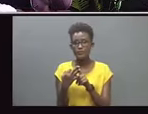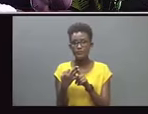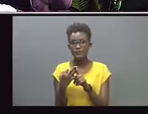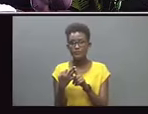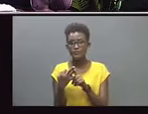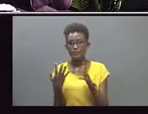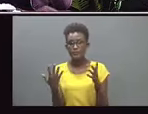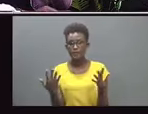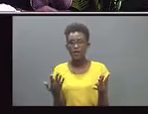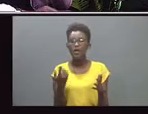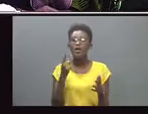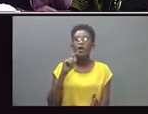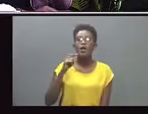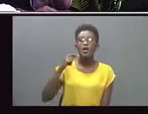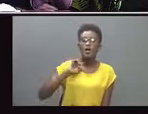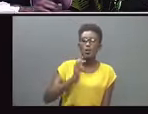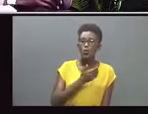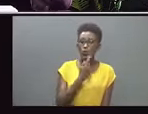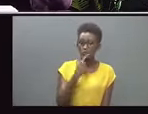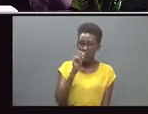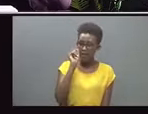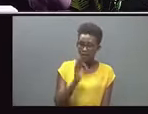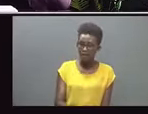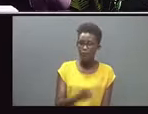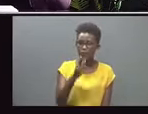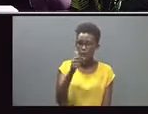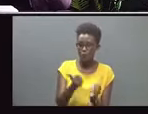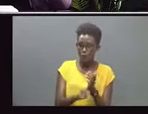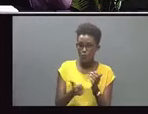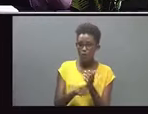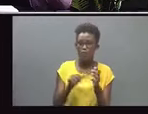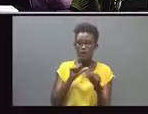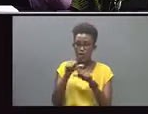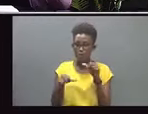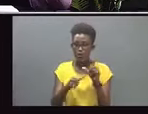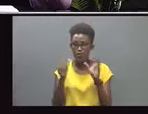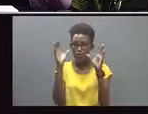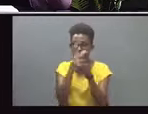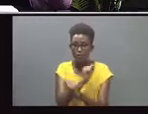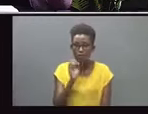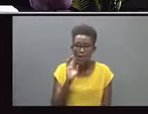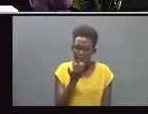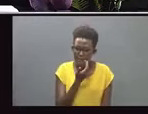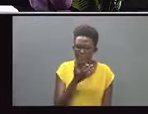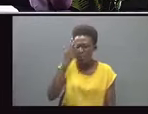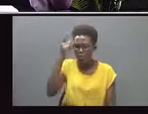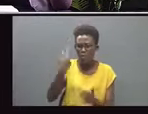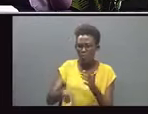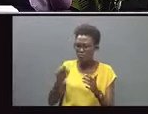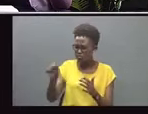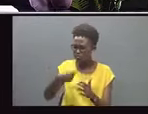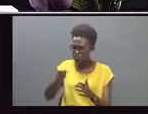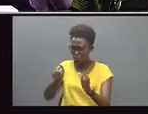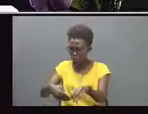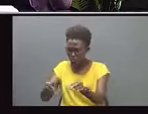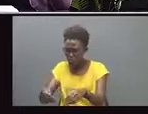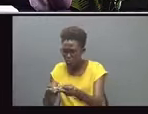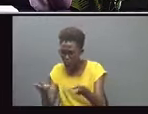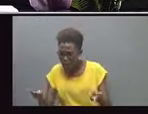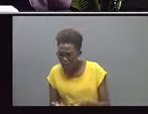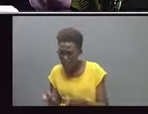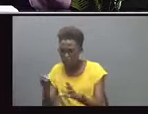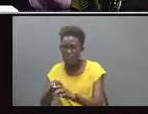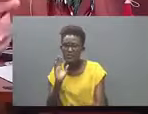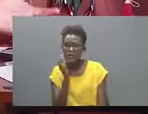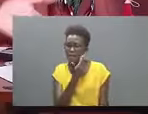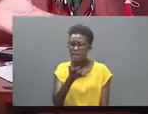so we said, if the problem is a lack of water, why can't we harvest all the water? Turavuga ngo niba ikibazo ari amazi, kubera iki tutahunika